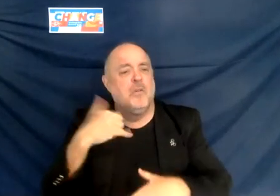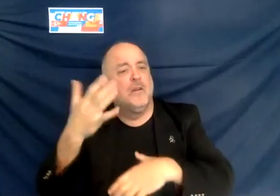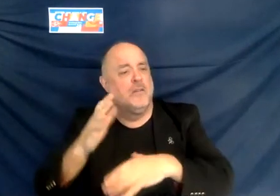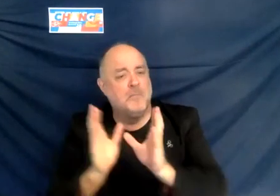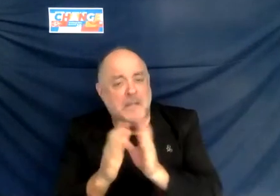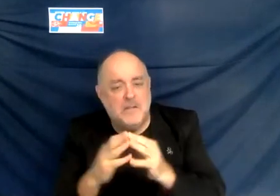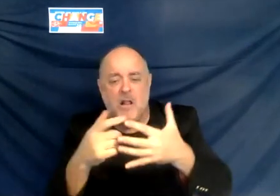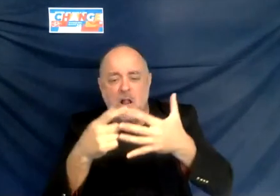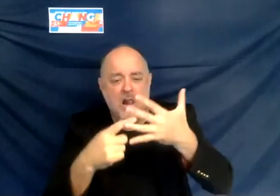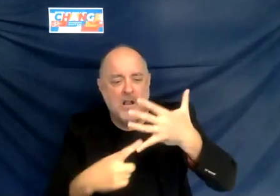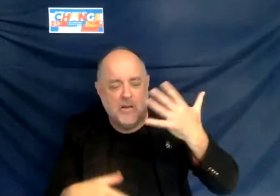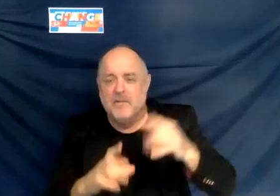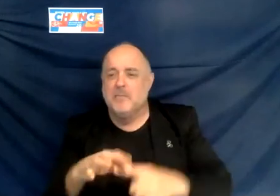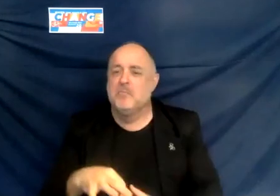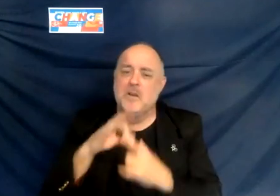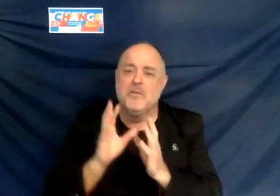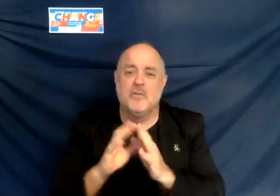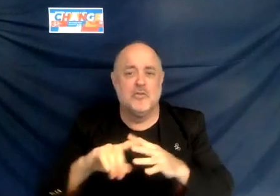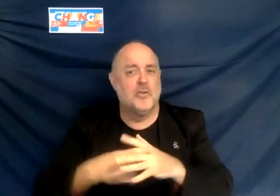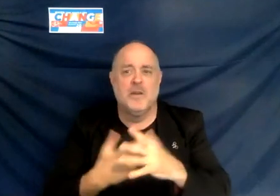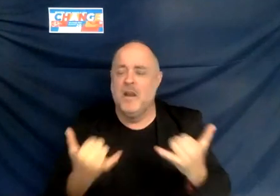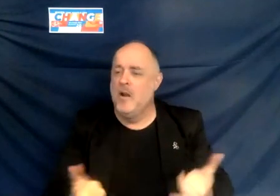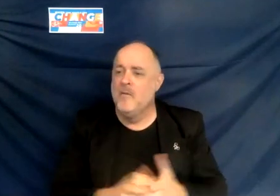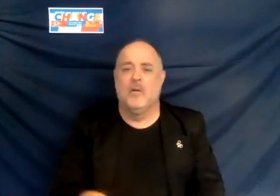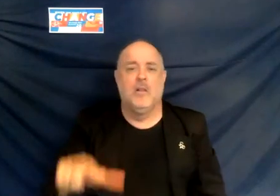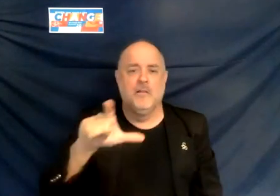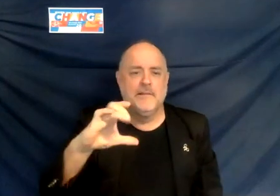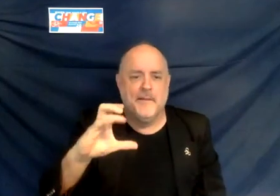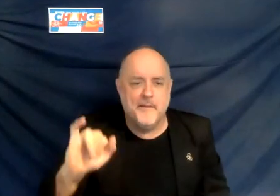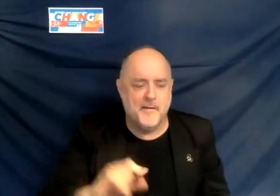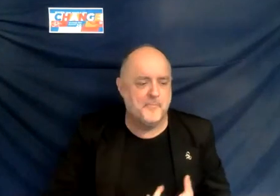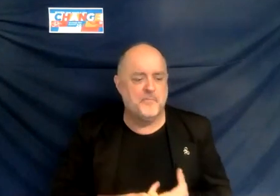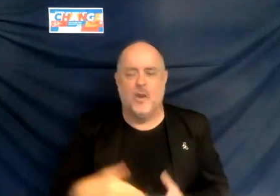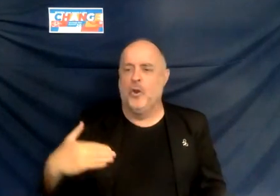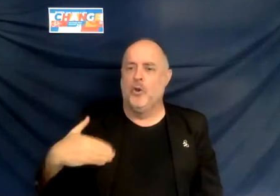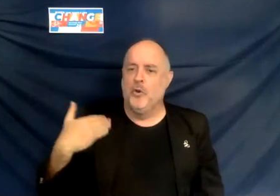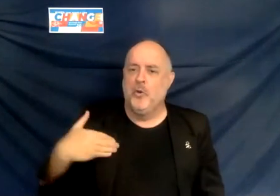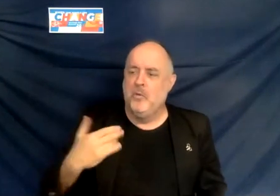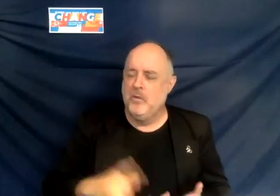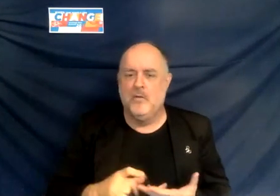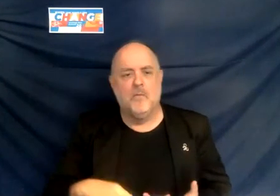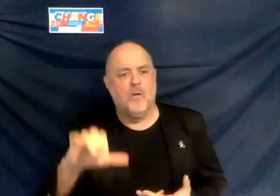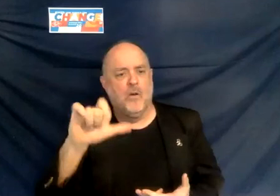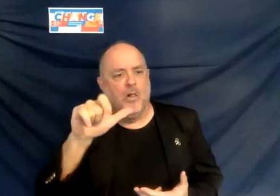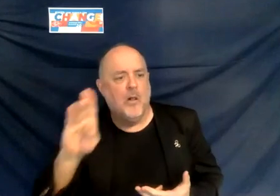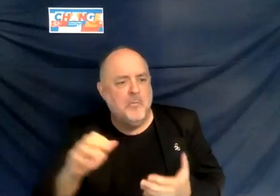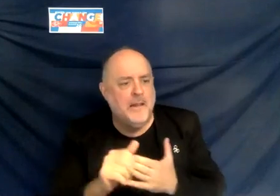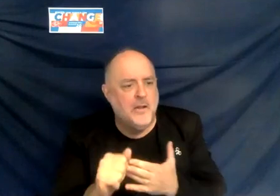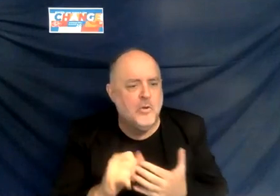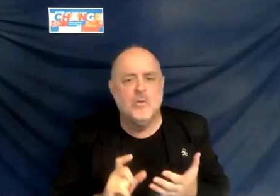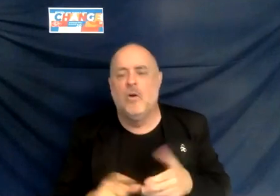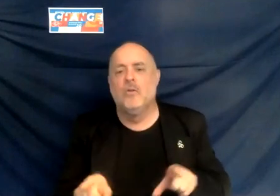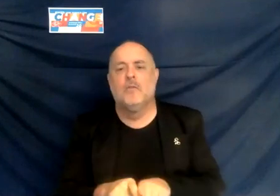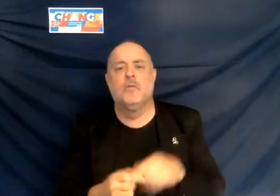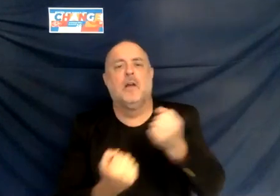sessions. We have special sessions starting right now for LCIs, youth session for club leaders, and also for our